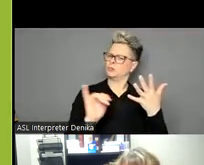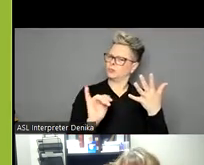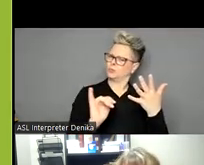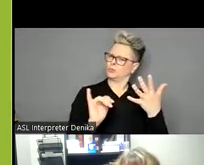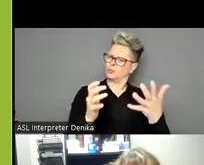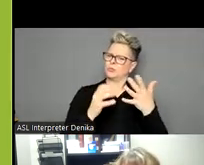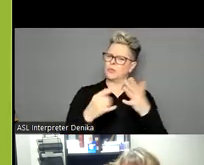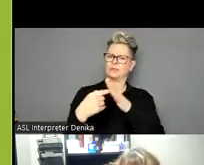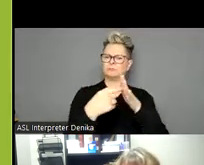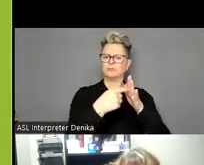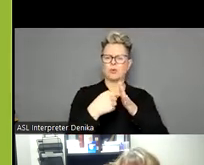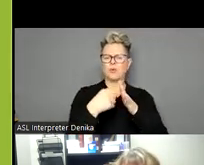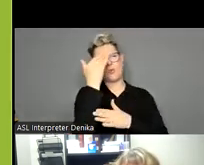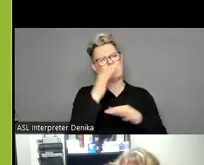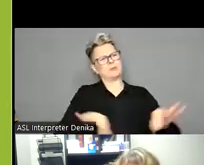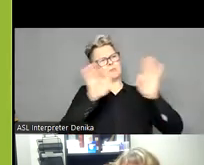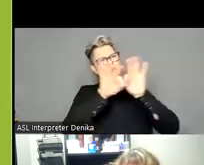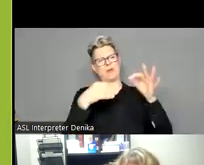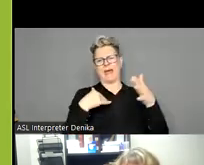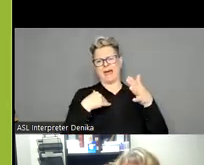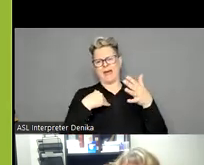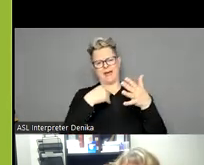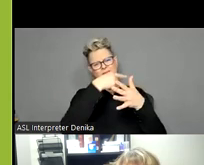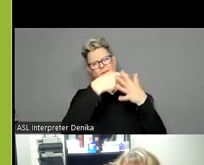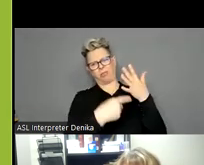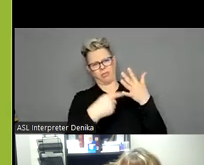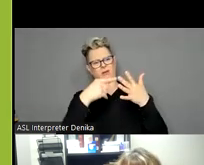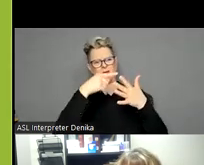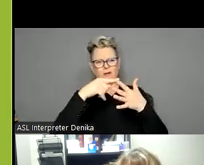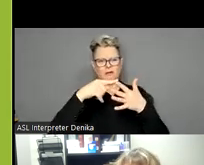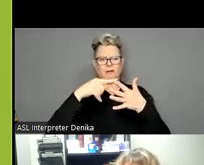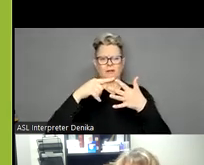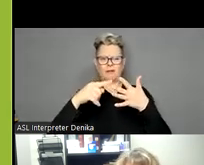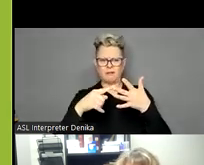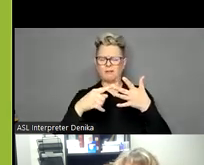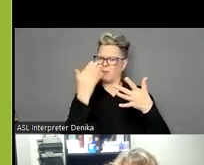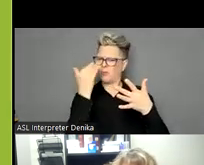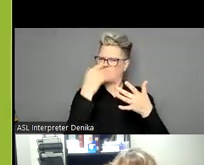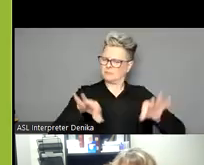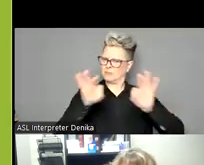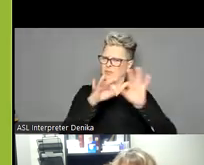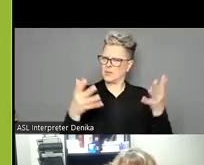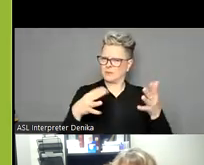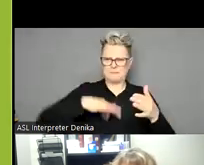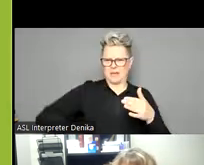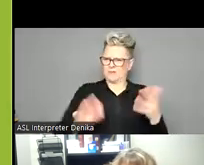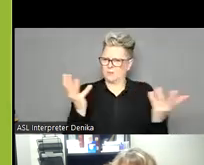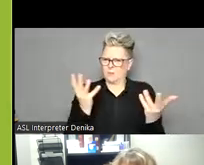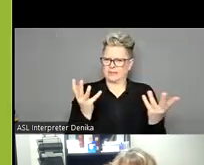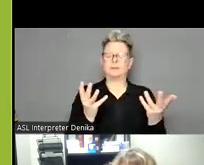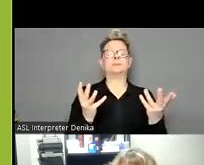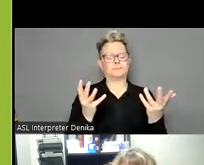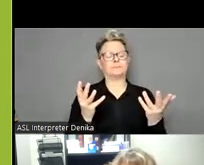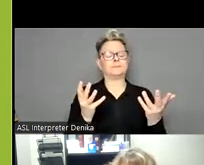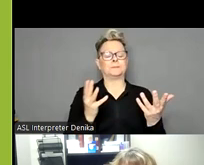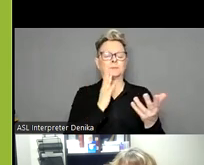help you guys get a sense of why it's important to have a will and a power of attorney in place. What are the benefits to getting these things